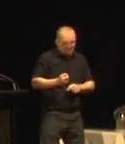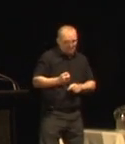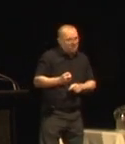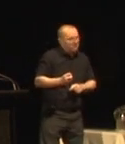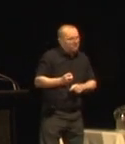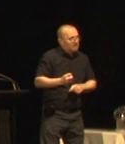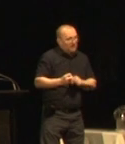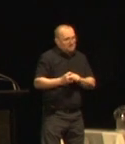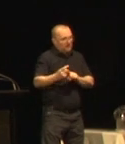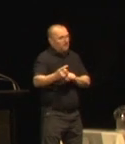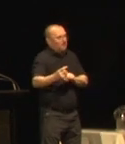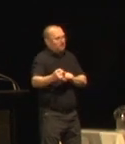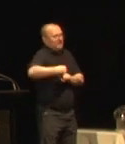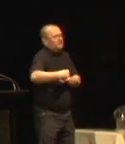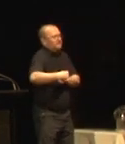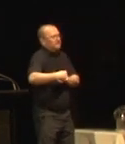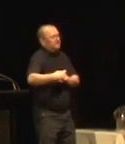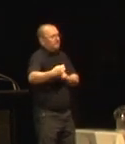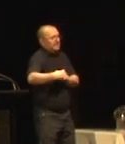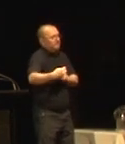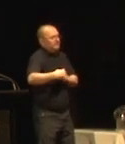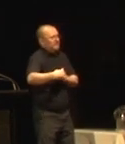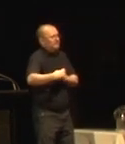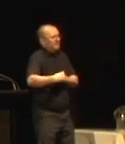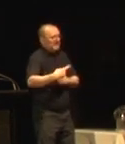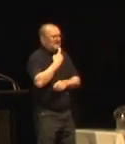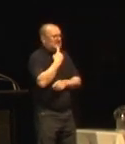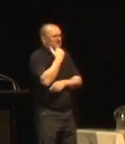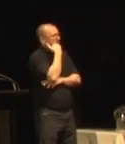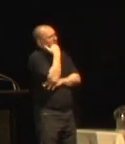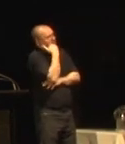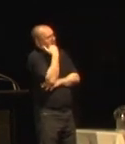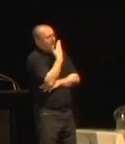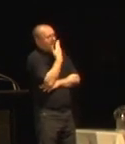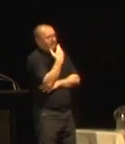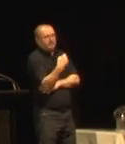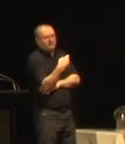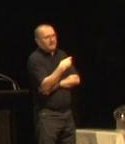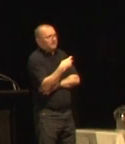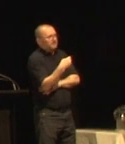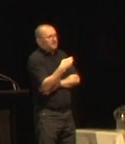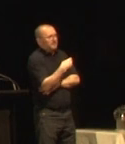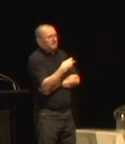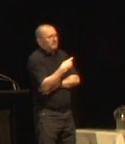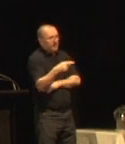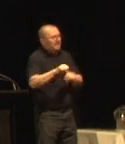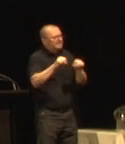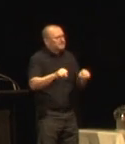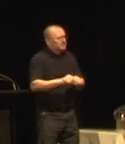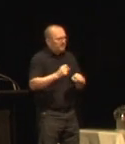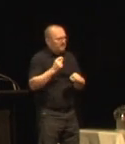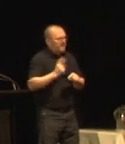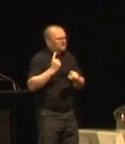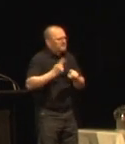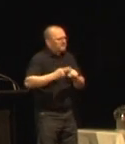fingers to cast the winning vote and gone off for a coffee break. And that system just keeps getting faster and faster and faster. It